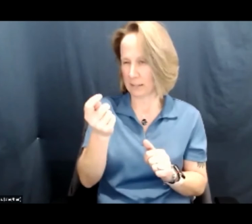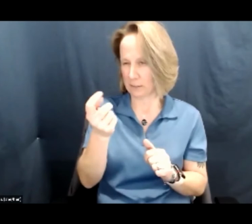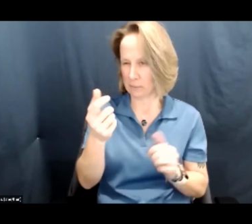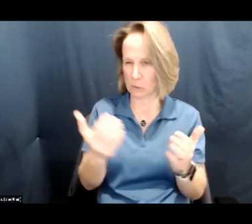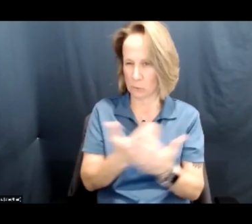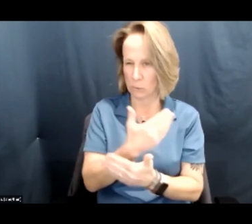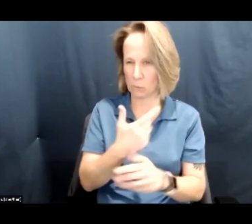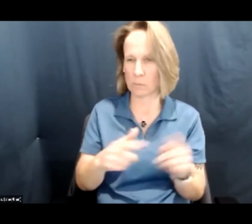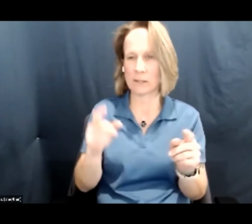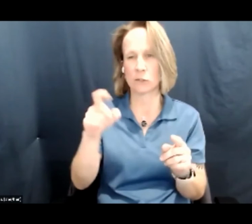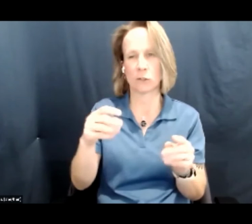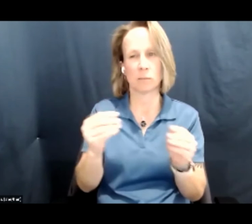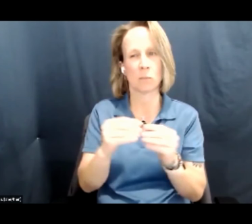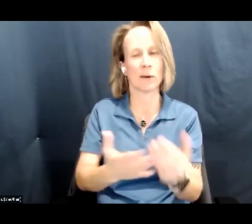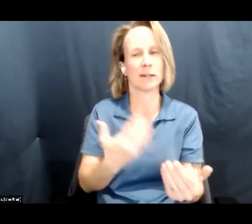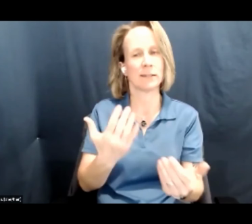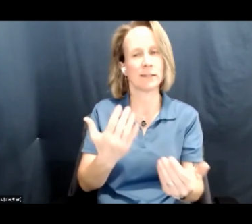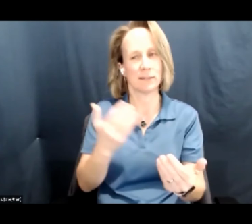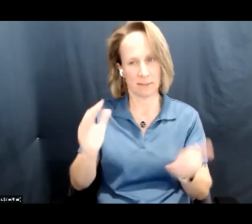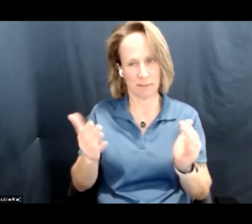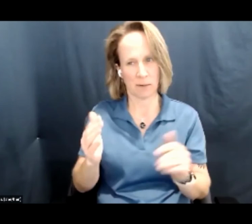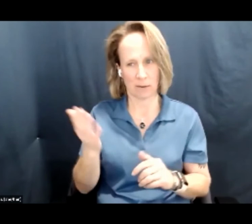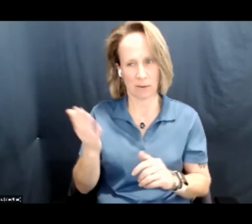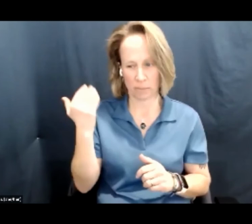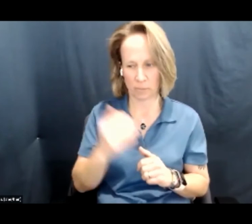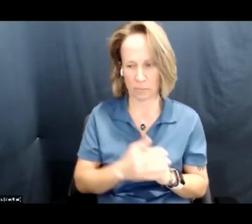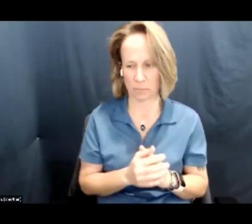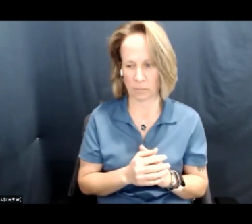lot easier than it was before.